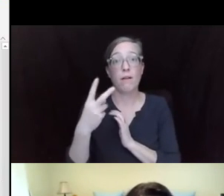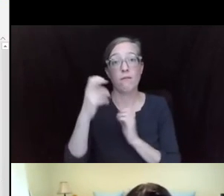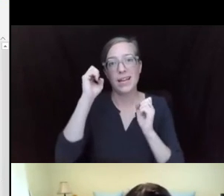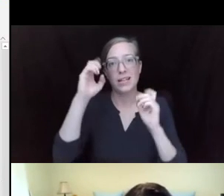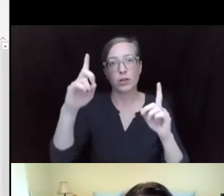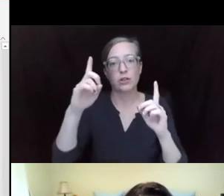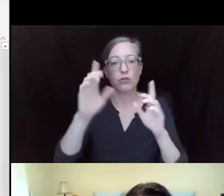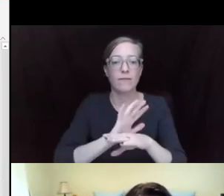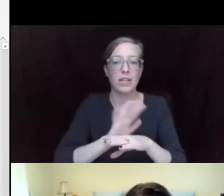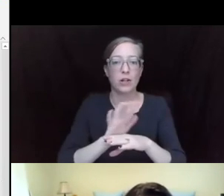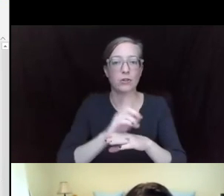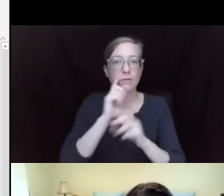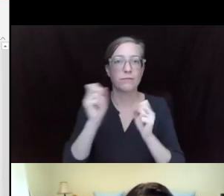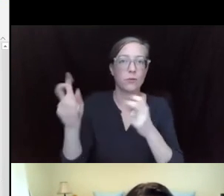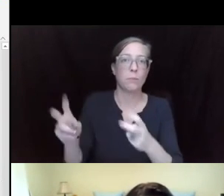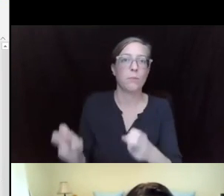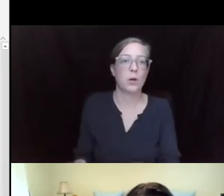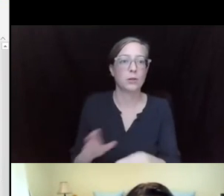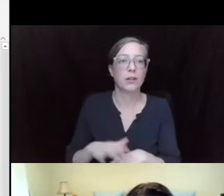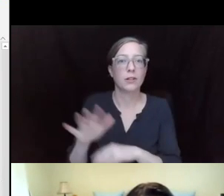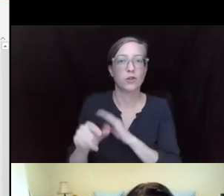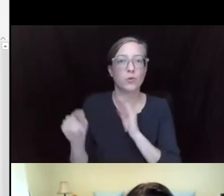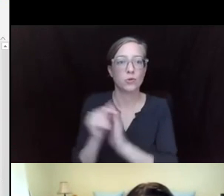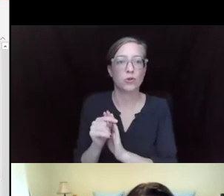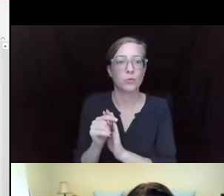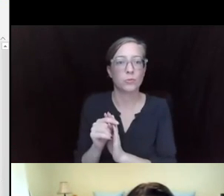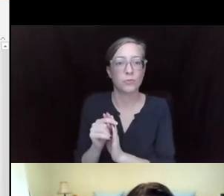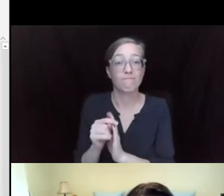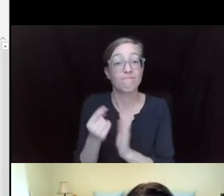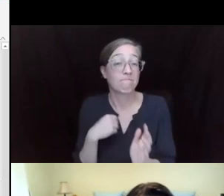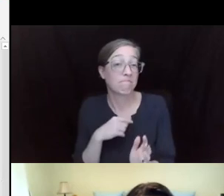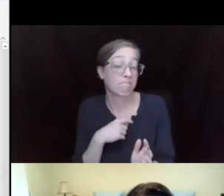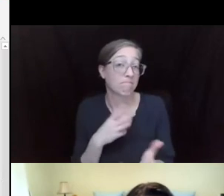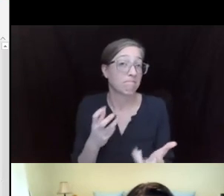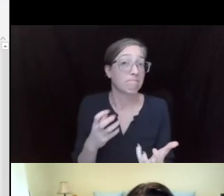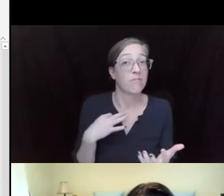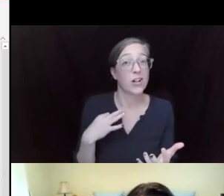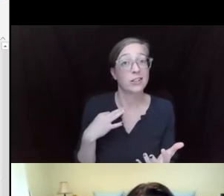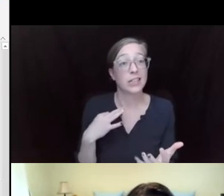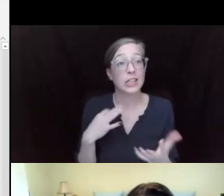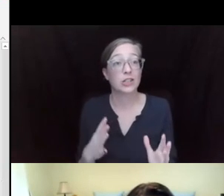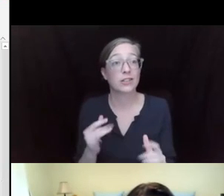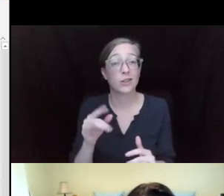And we are also looking for volunteers for that project as well. If you're interested, feel free to